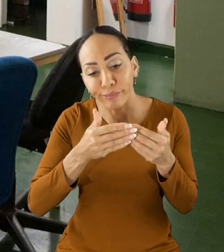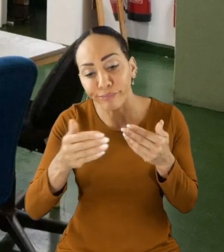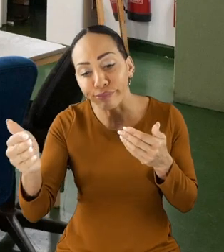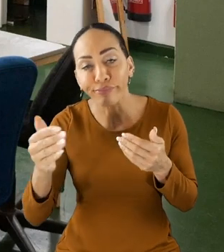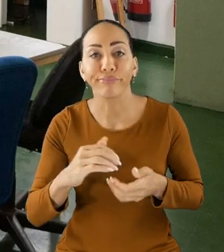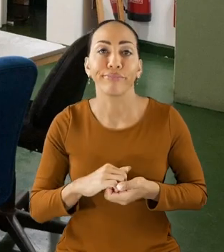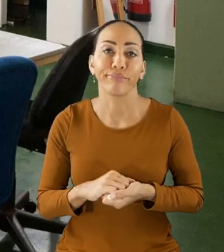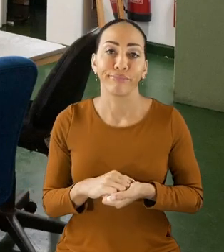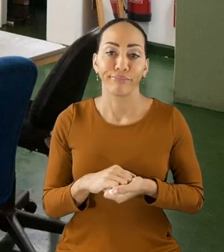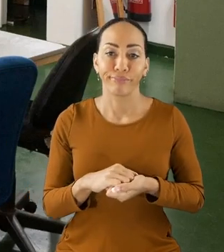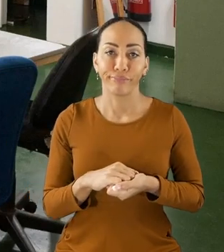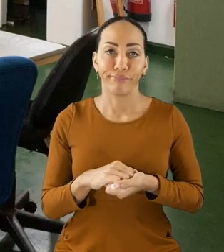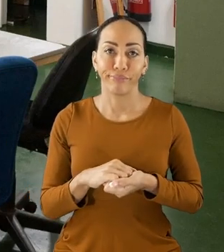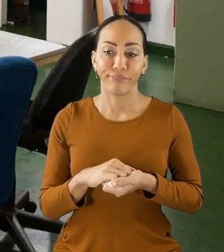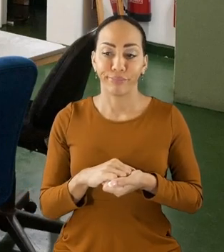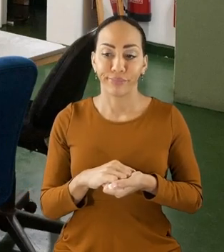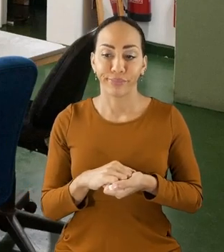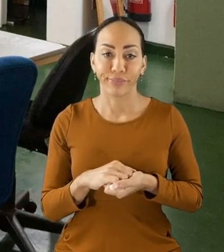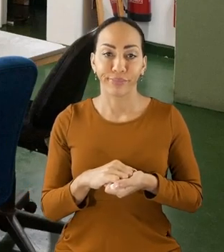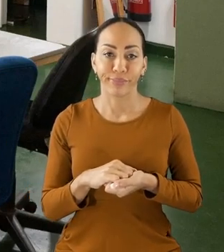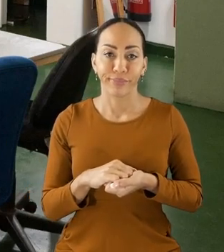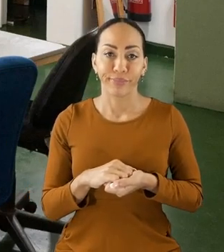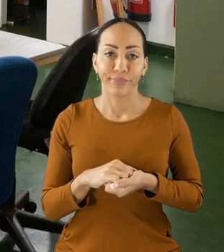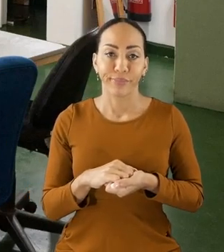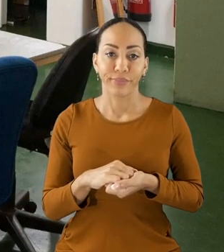as well. So do see it that way.